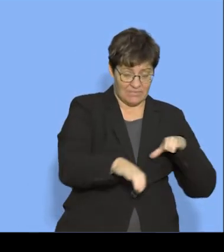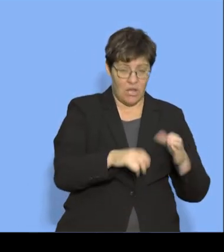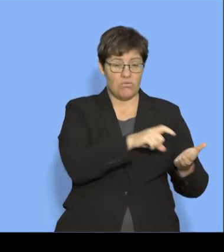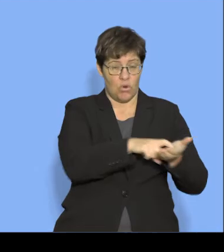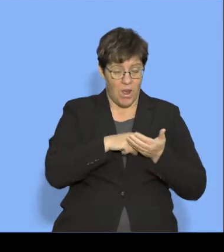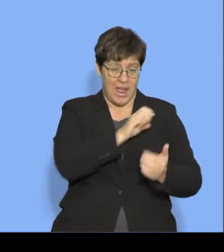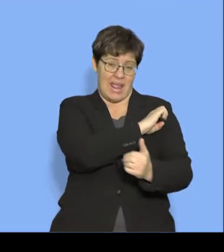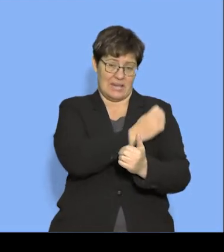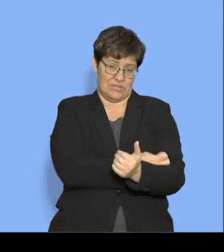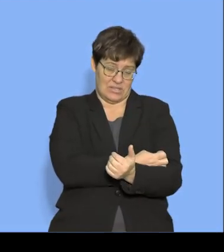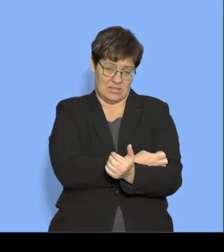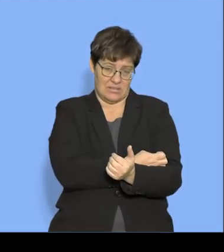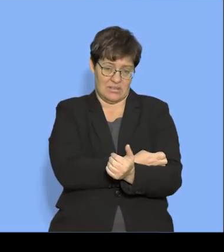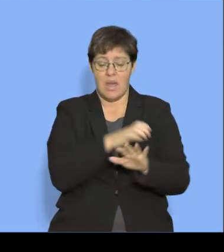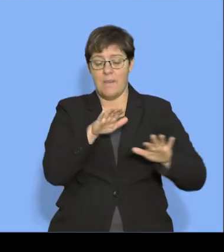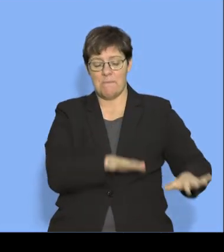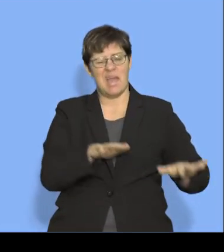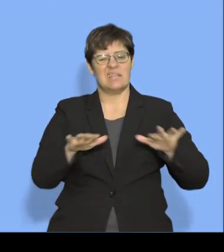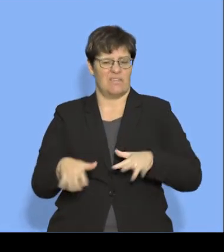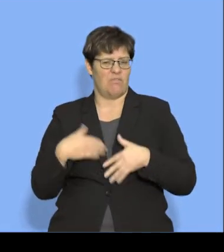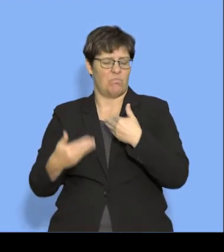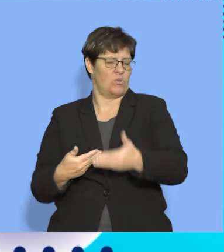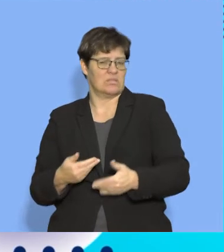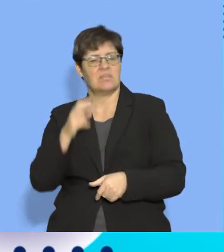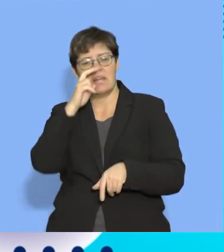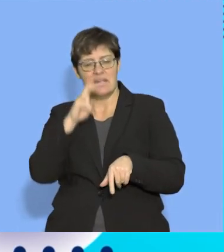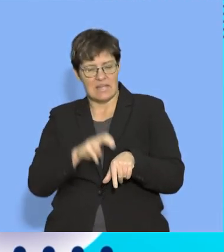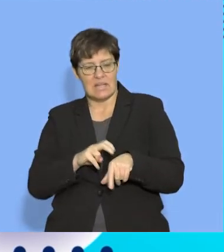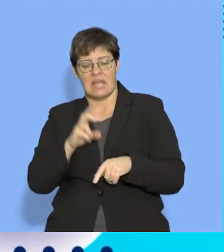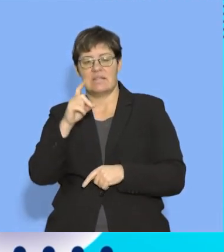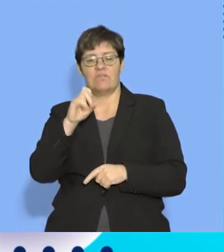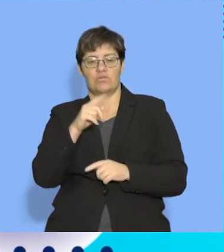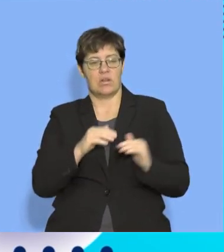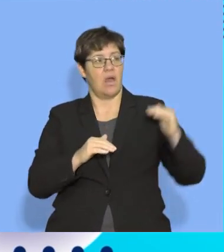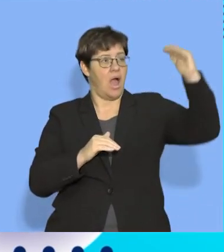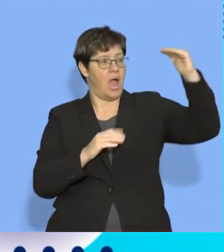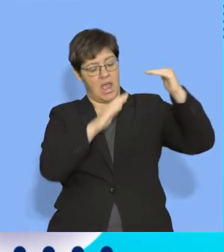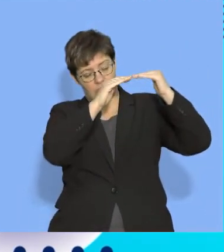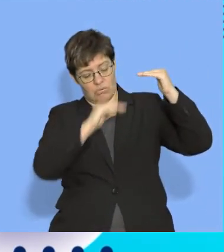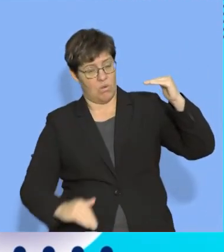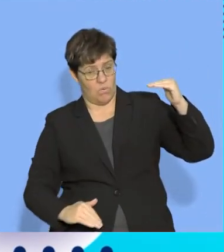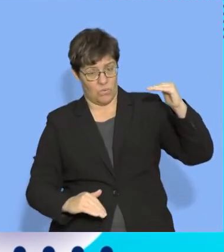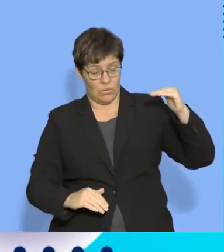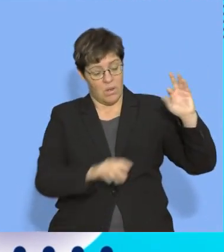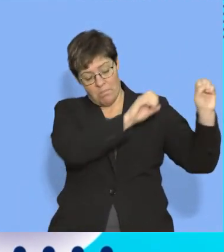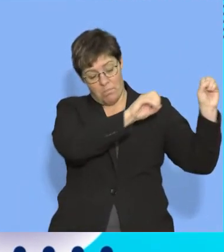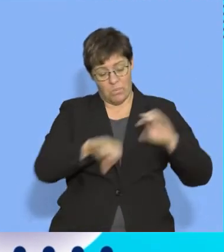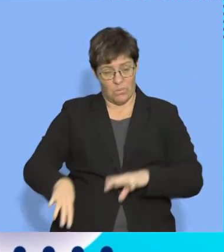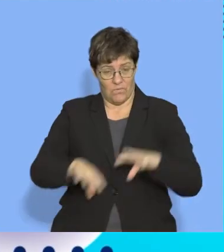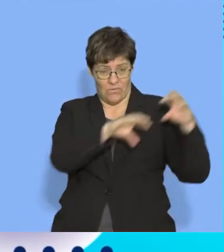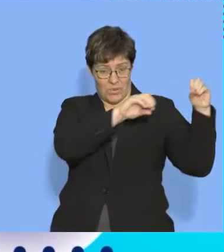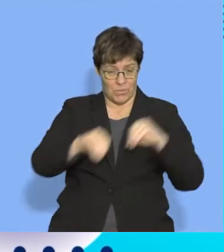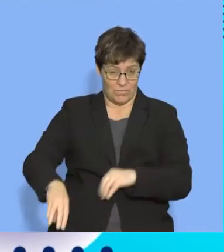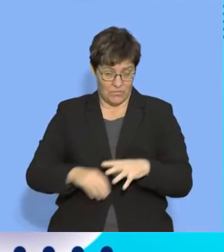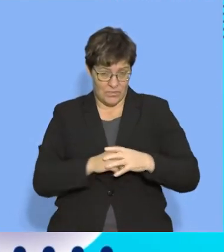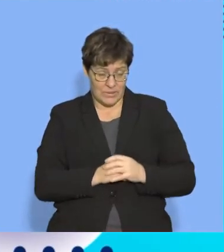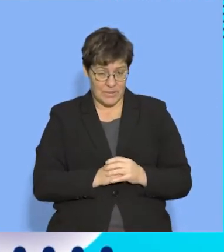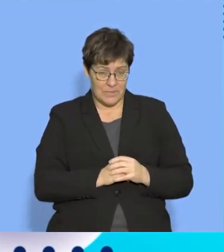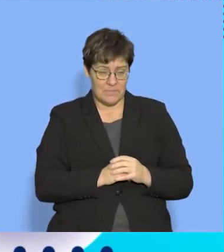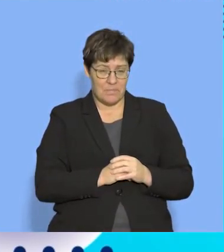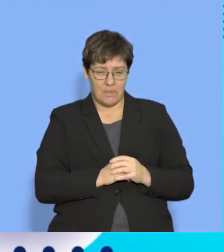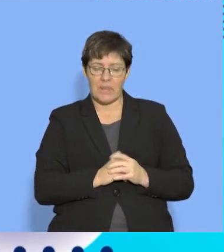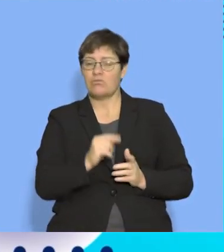requires energy. Passive process requires a diffusion gradient between concentrations in two different areas.